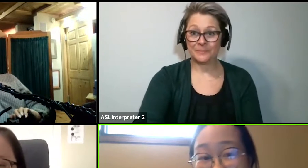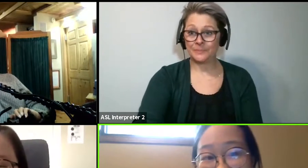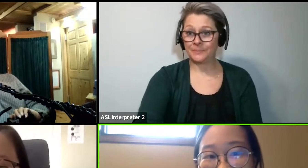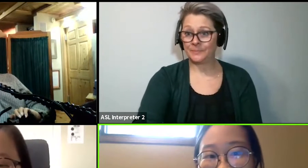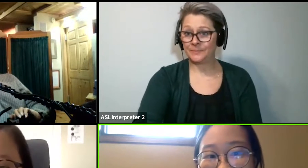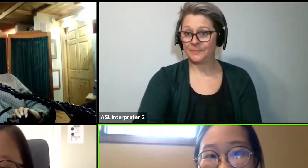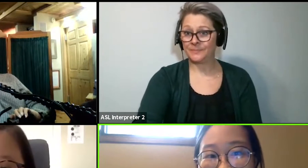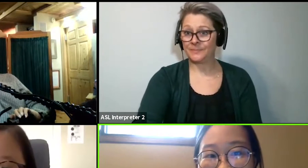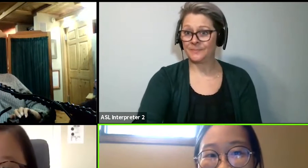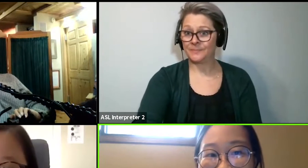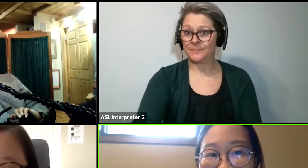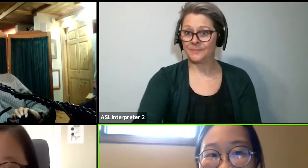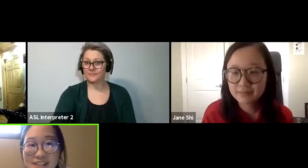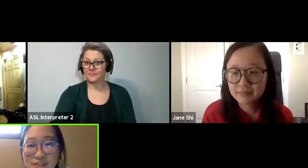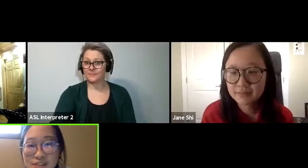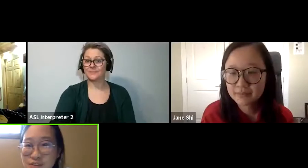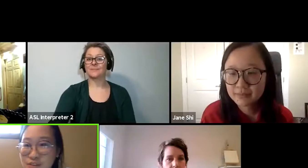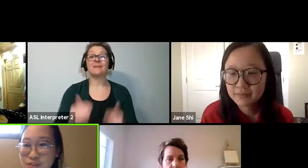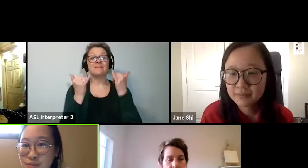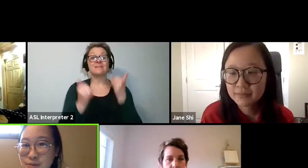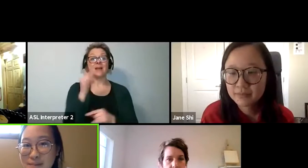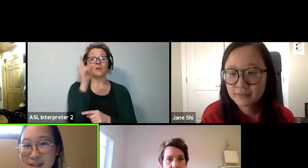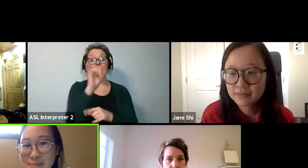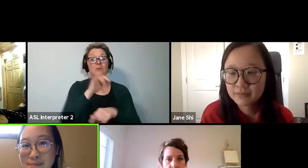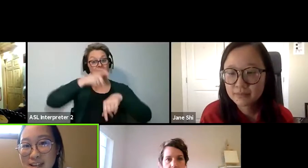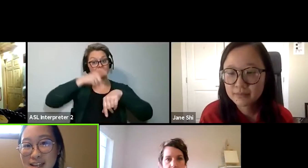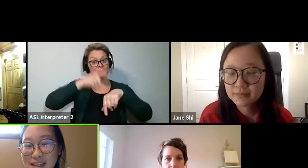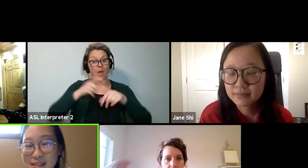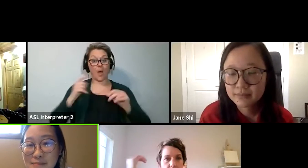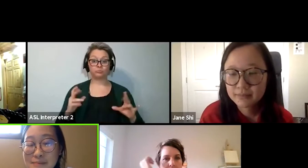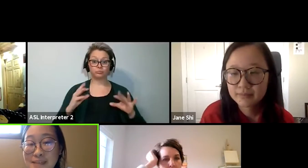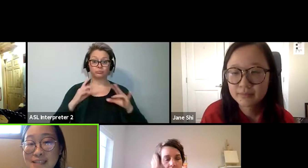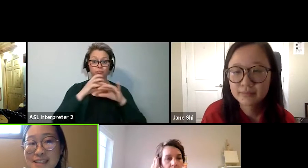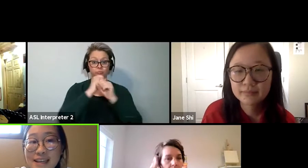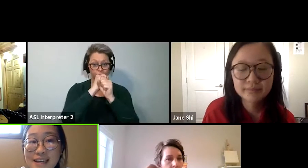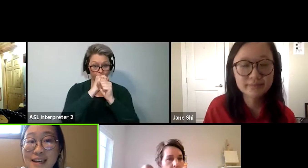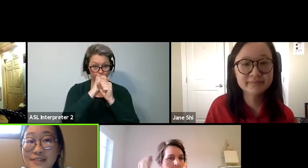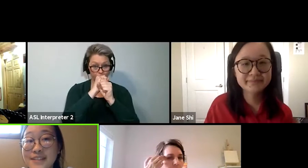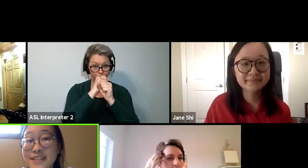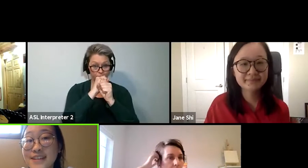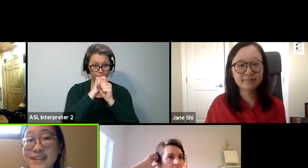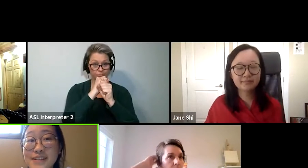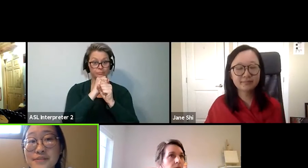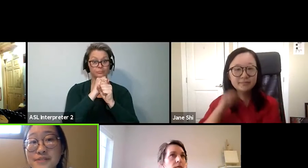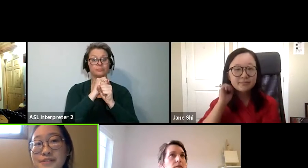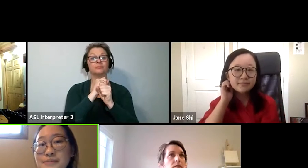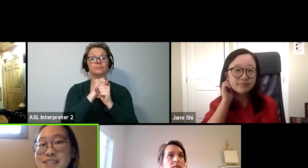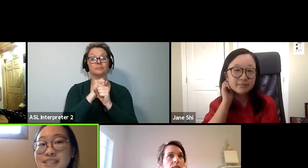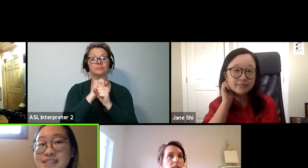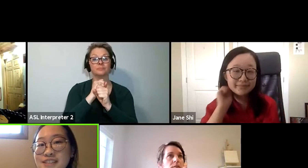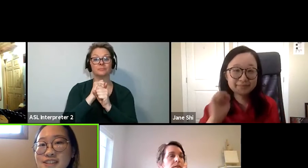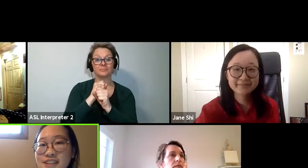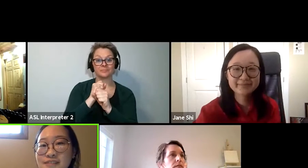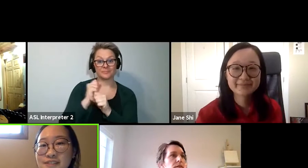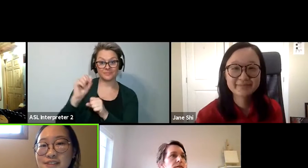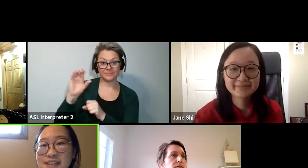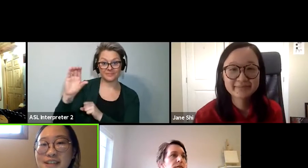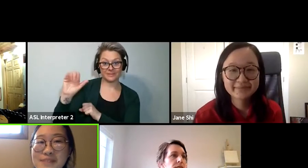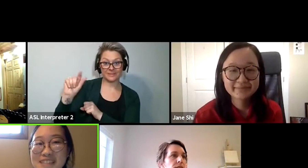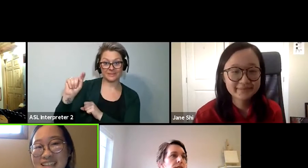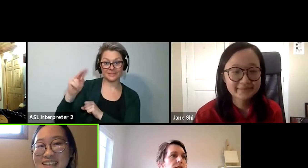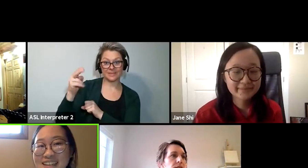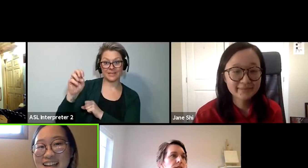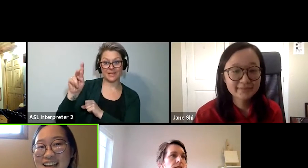It looks like it's about time for us to wrap up. I see that Catherine's here. Thank you so much